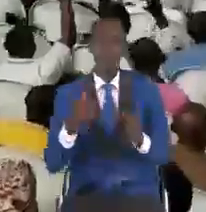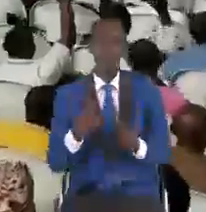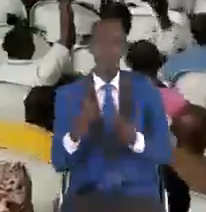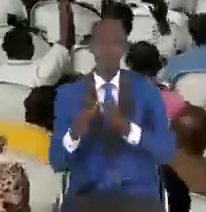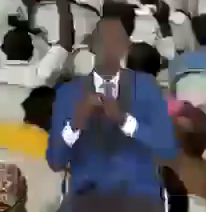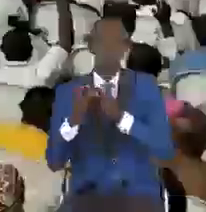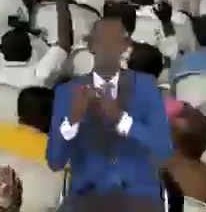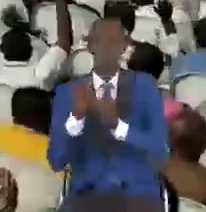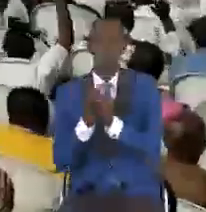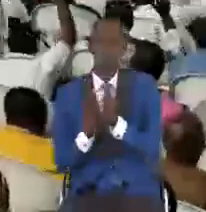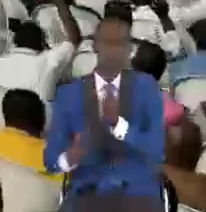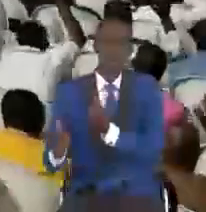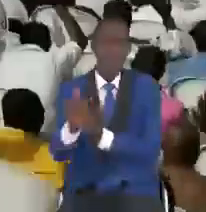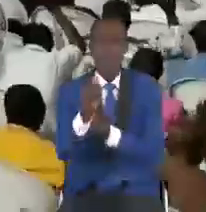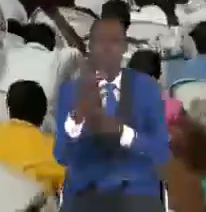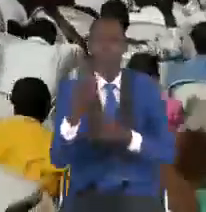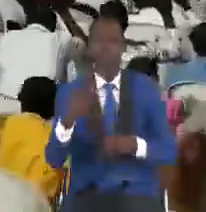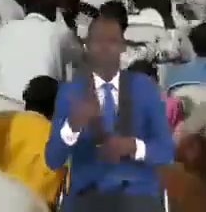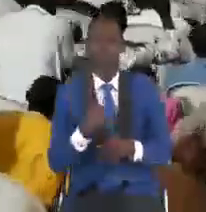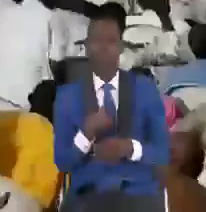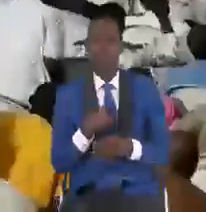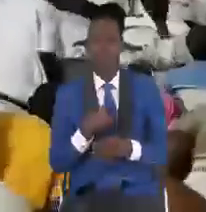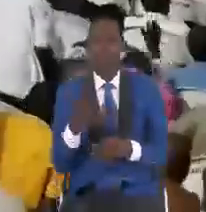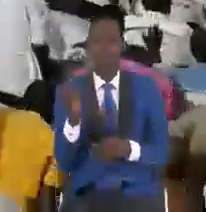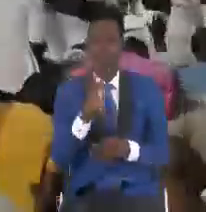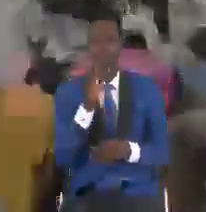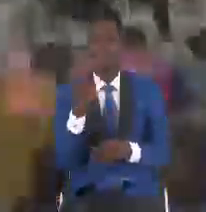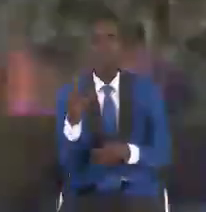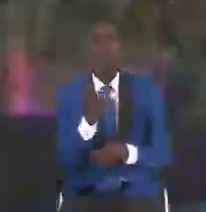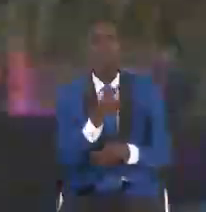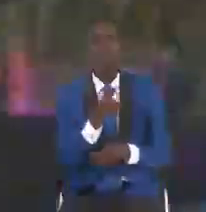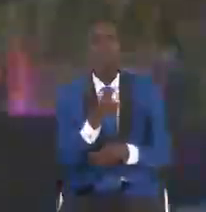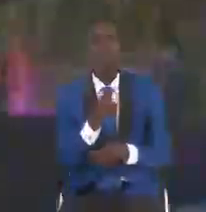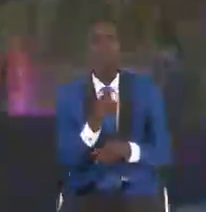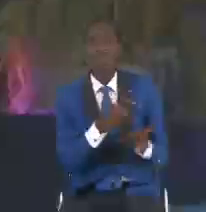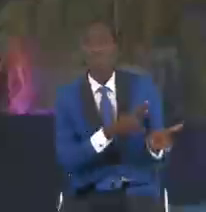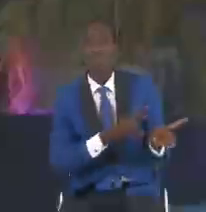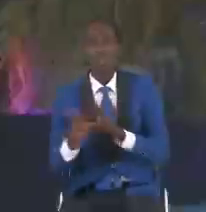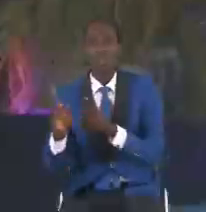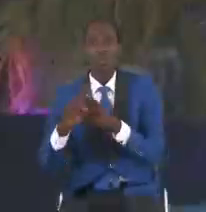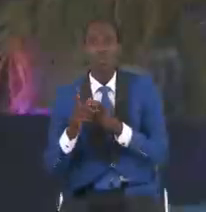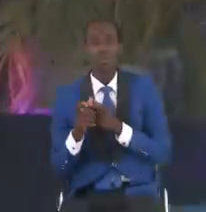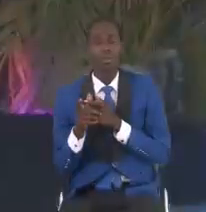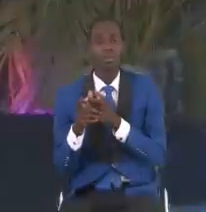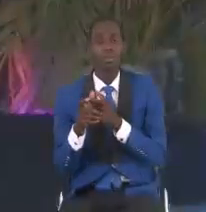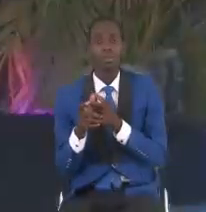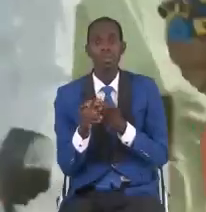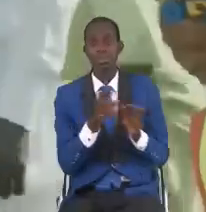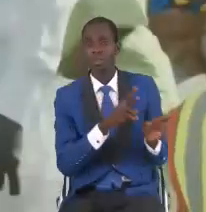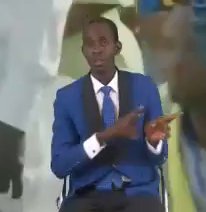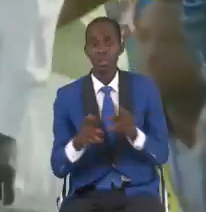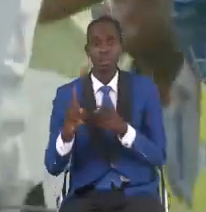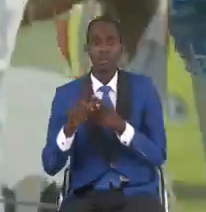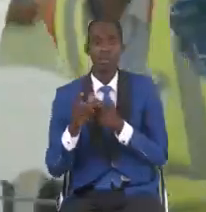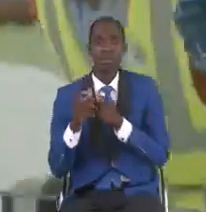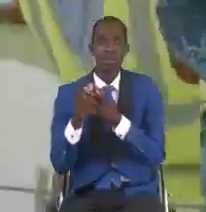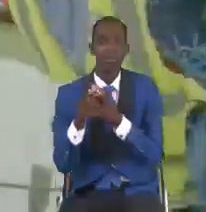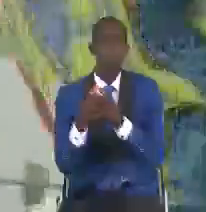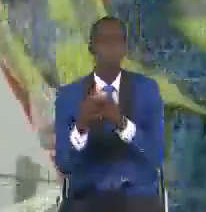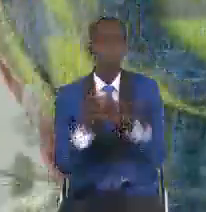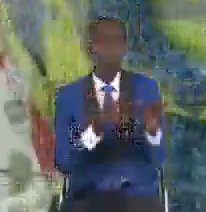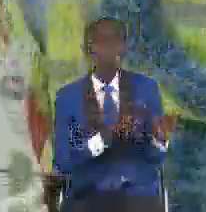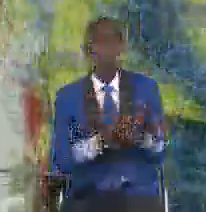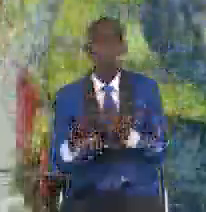me. Where are you? Ready to run. Ready to run. Ready